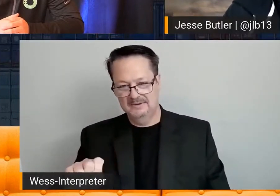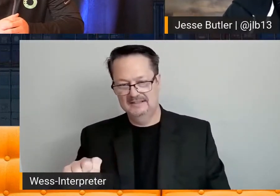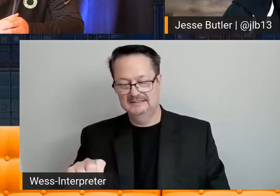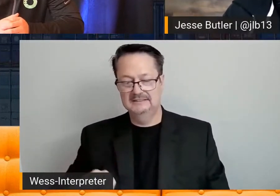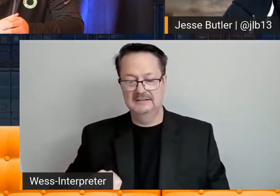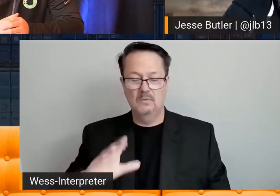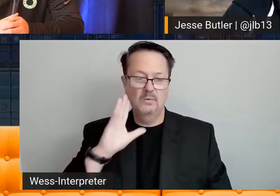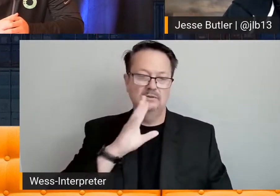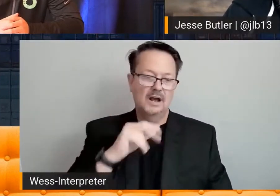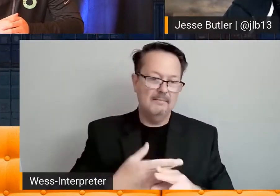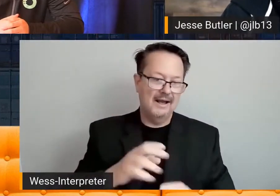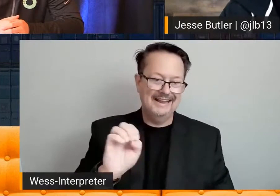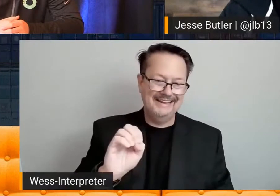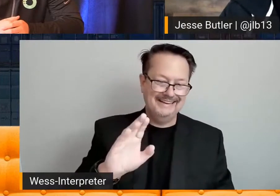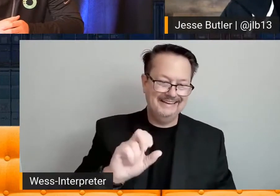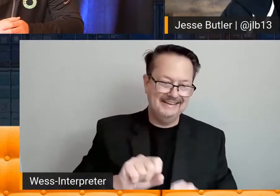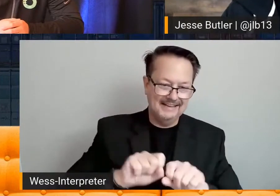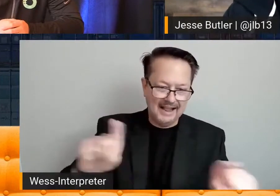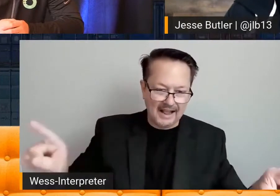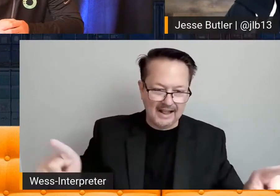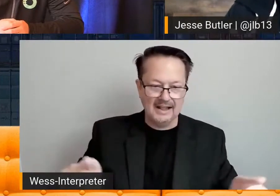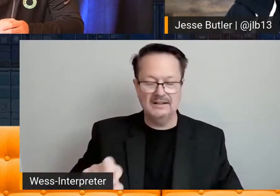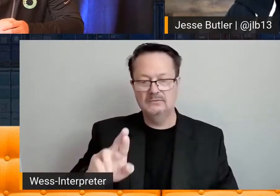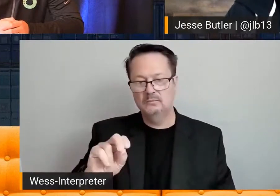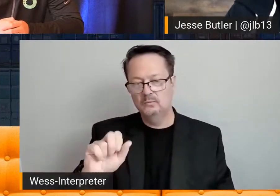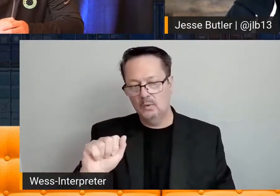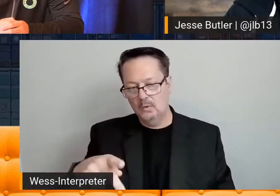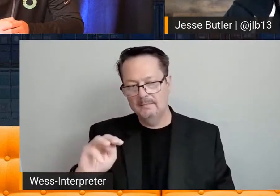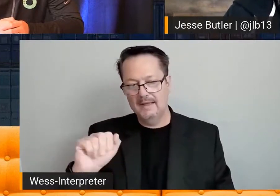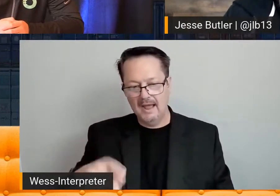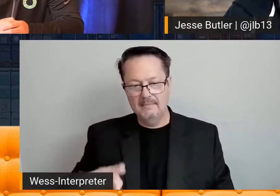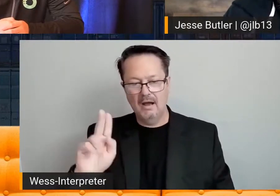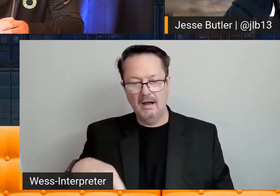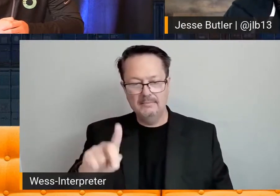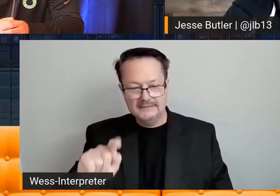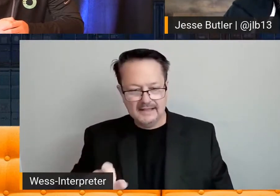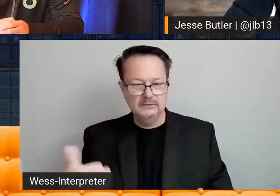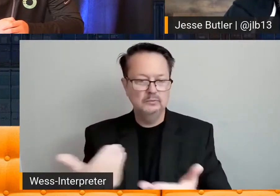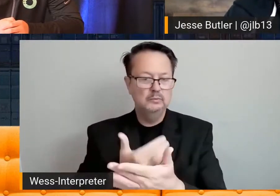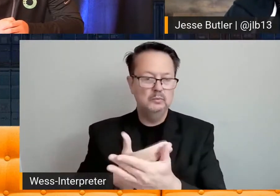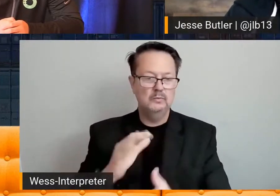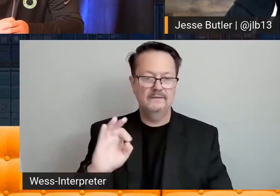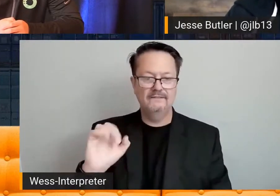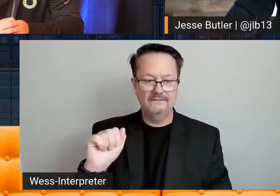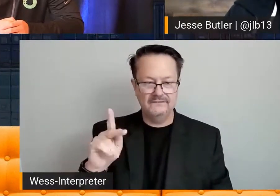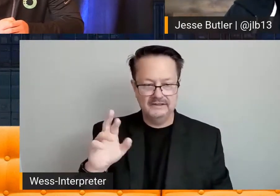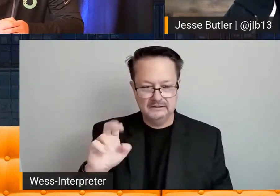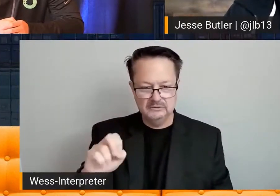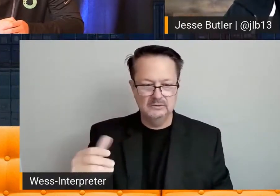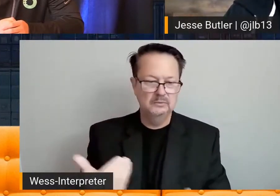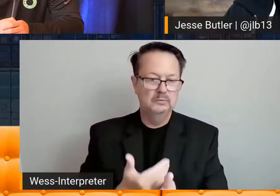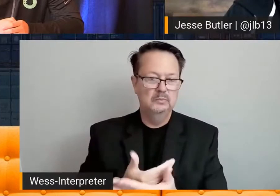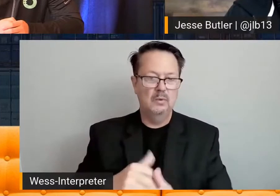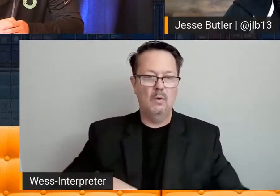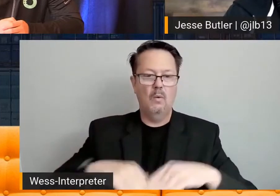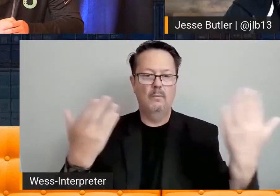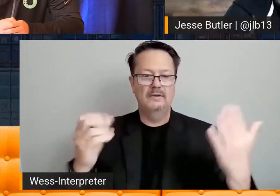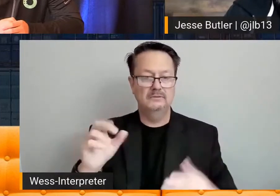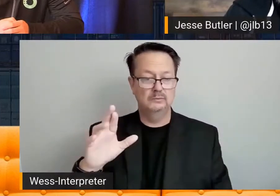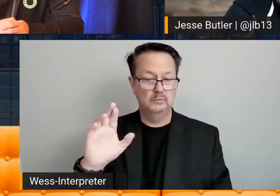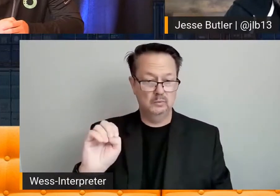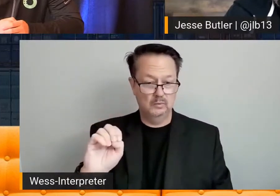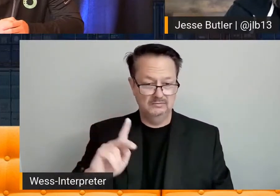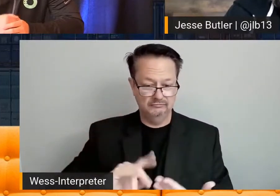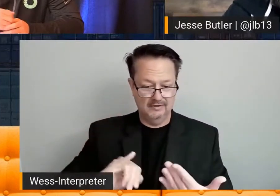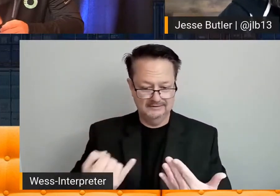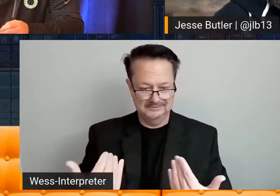EKS roadmap updates, some features. We're going to talk about a ton of open source projects that we have going. But we're going to kick it off